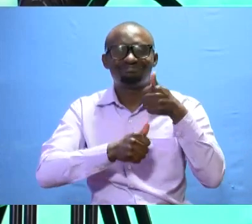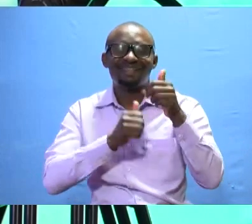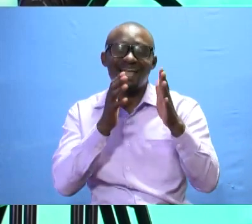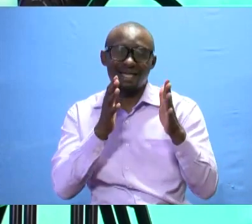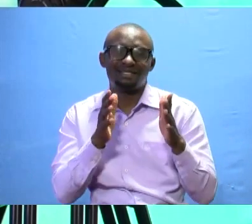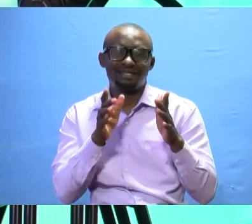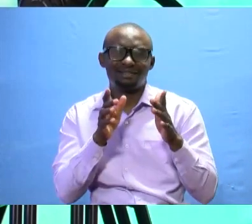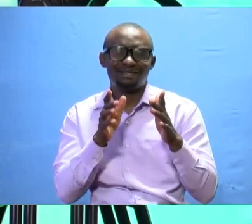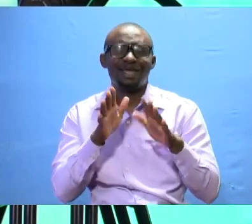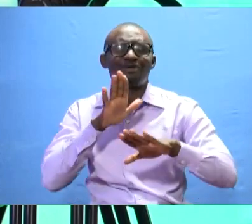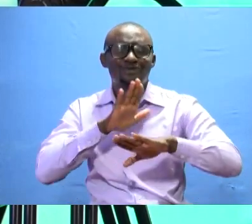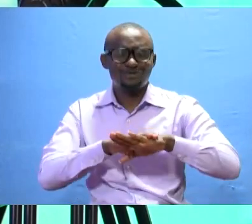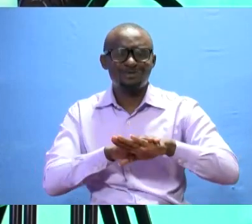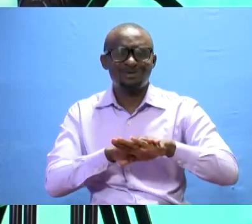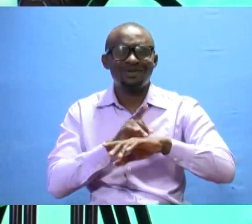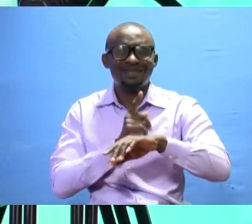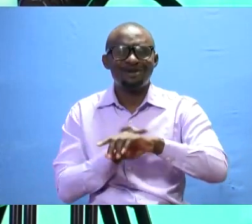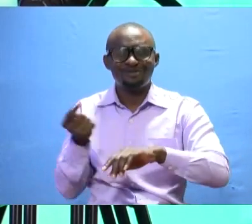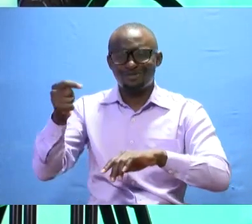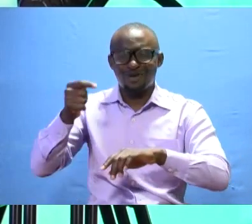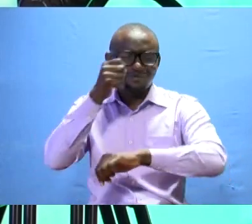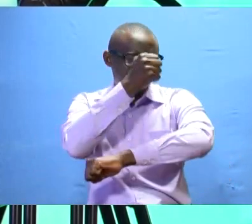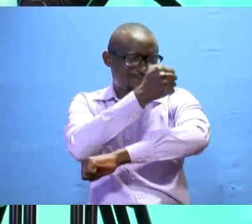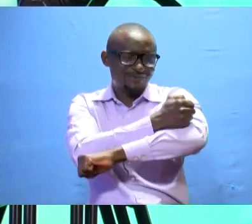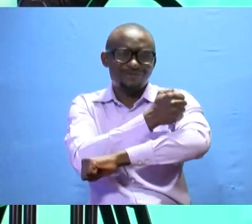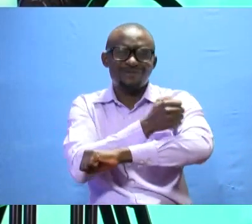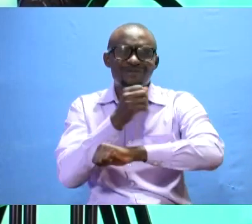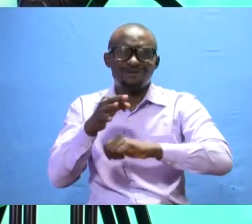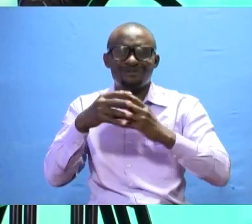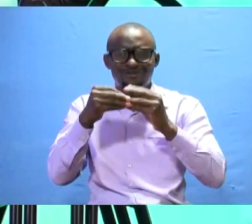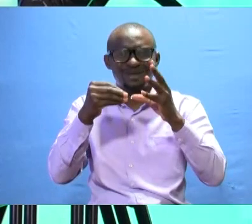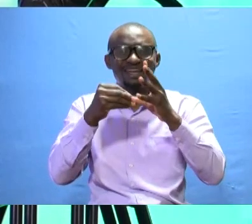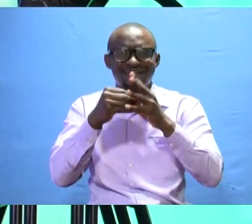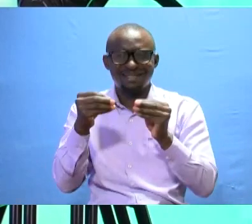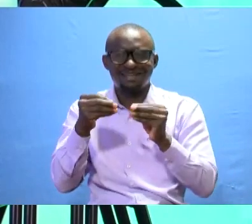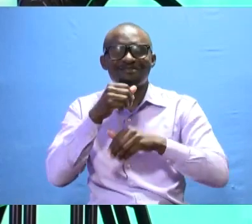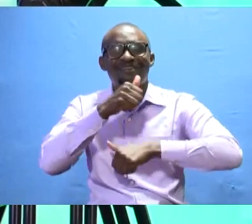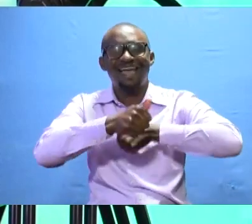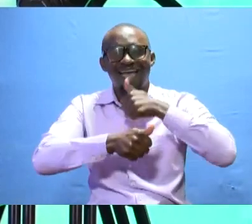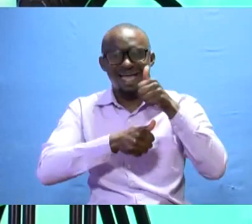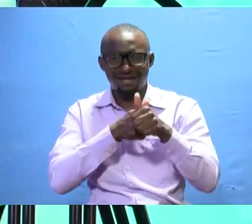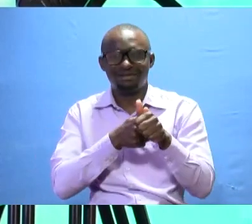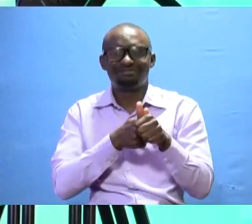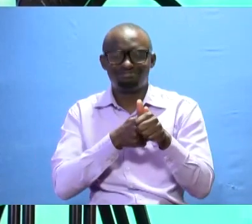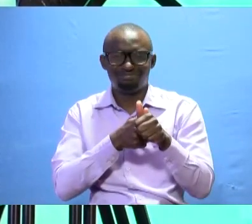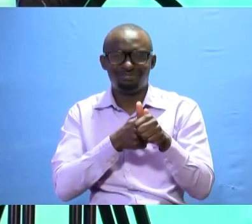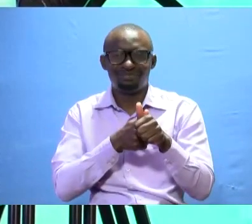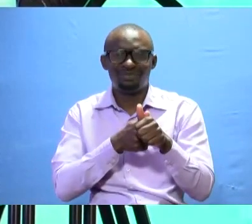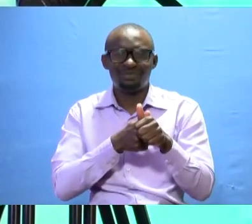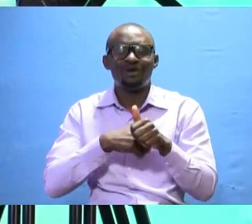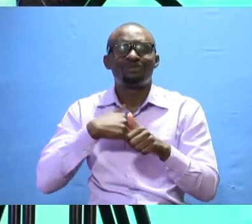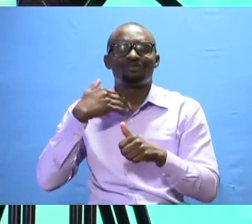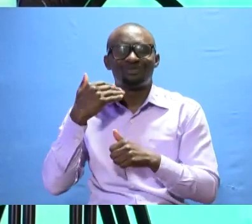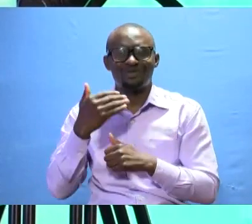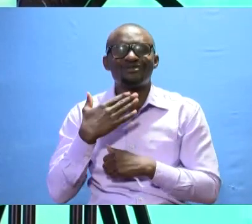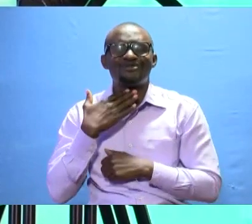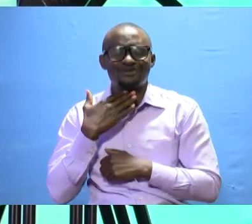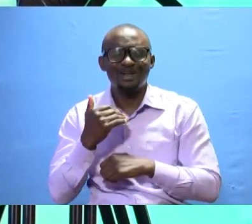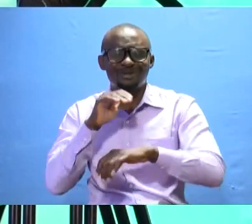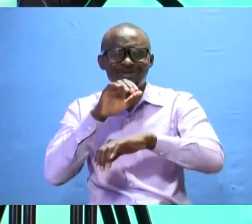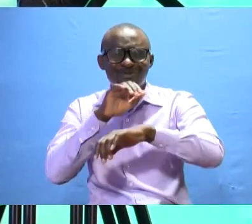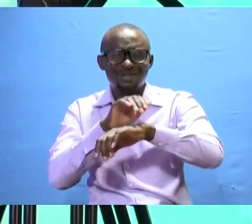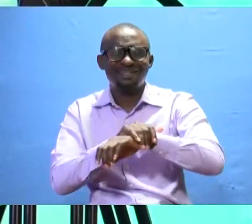members both in and out of class. There is knowledge to gain and studying to be done.